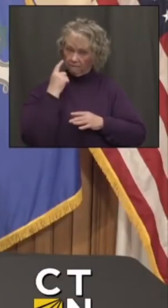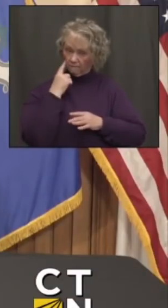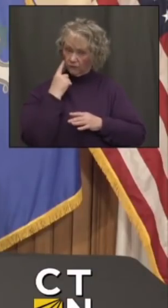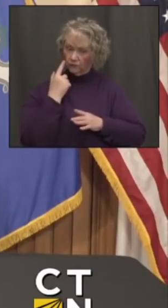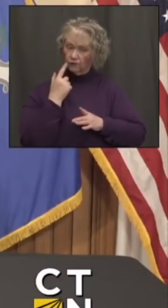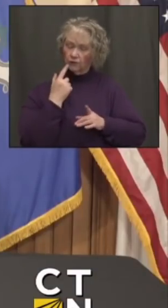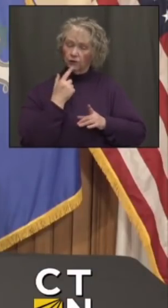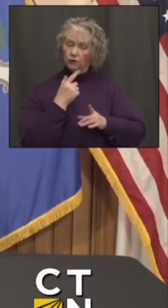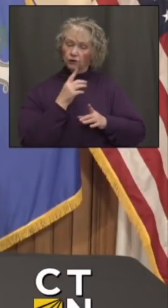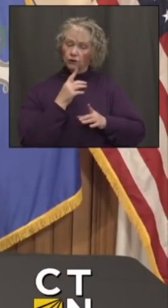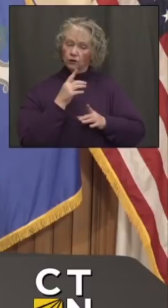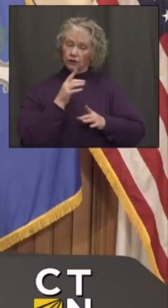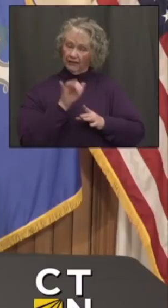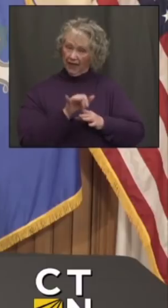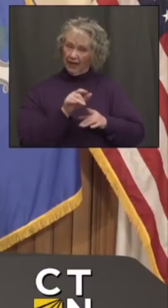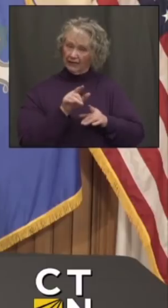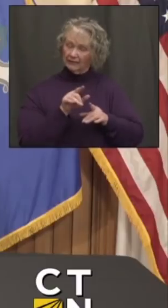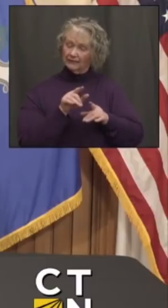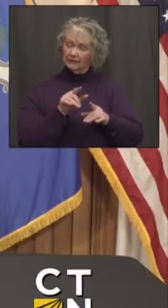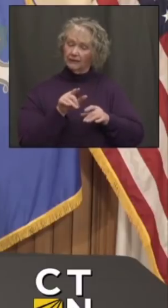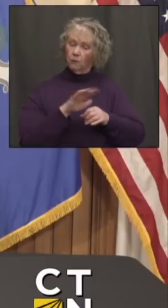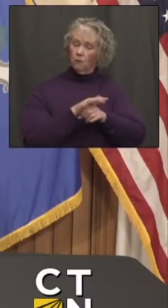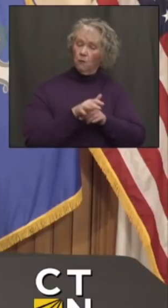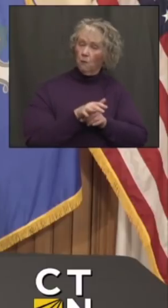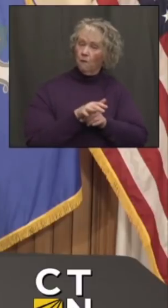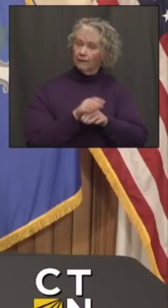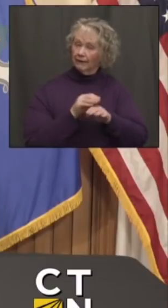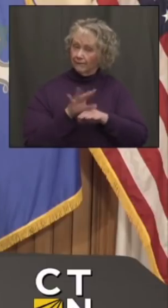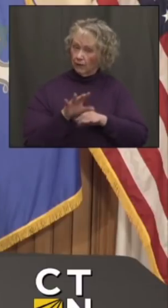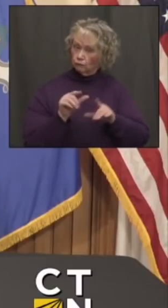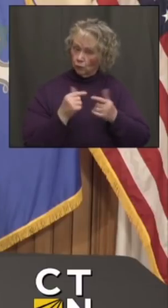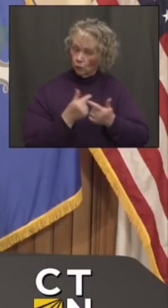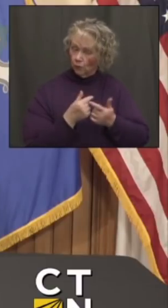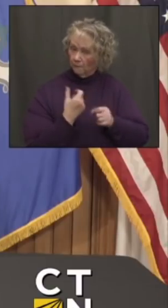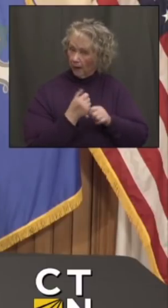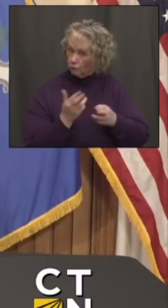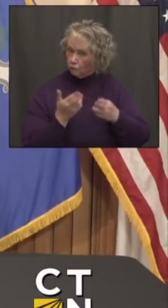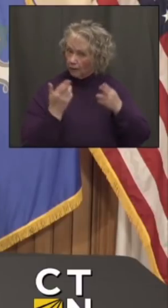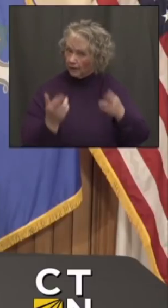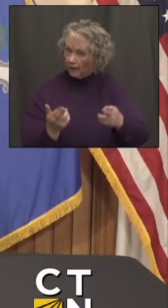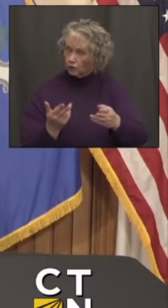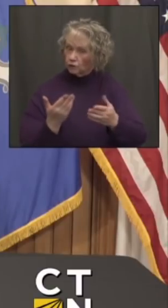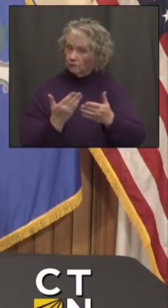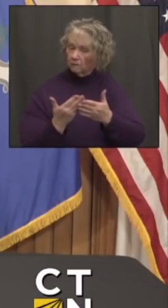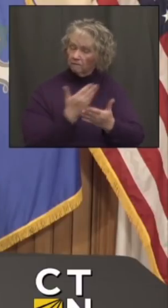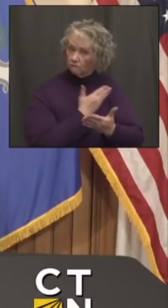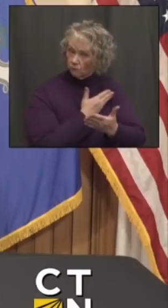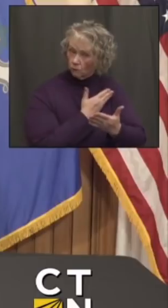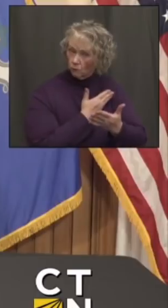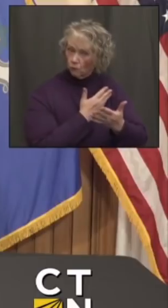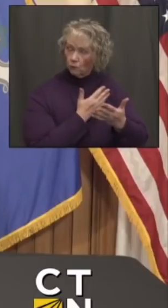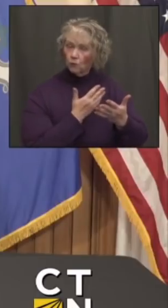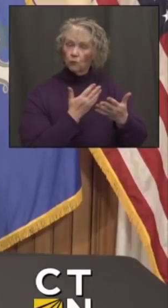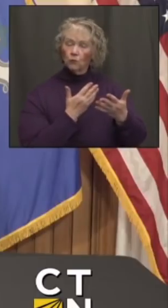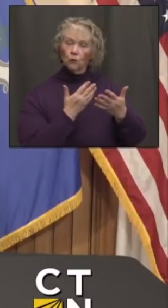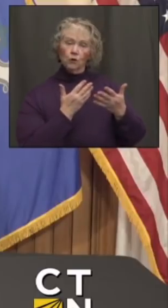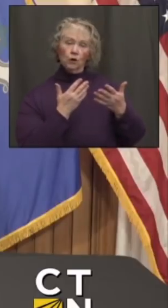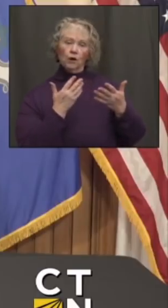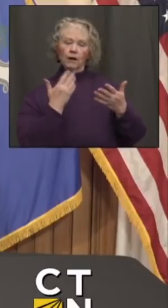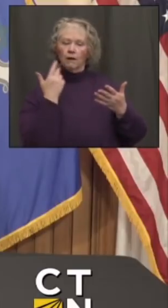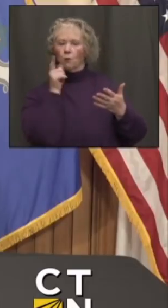regular adult immunization. Okay, thanks. And in terms of this announcement in 10 days,